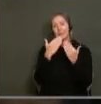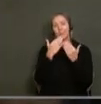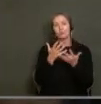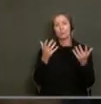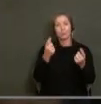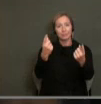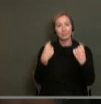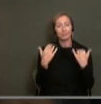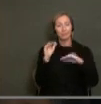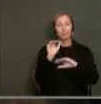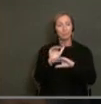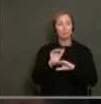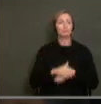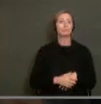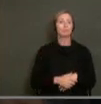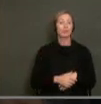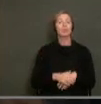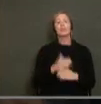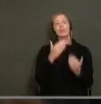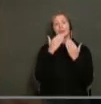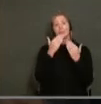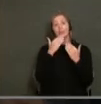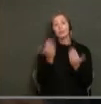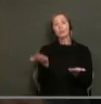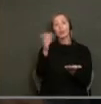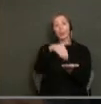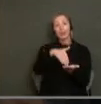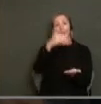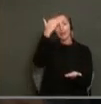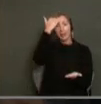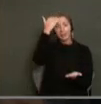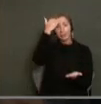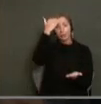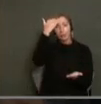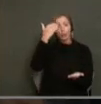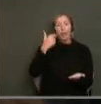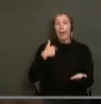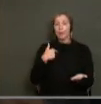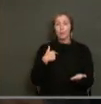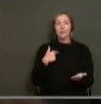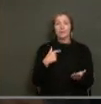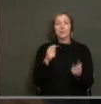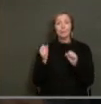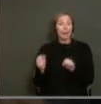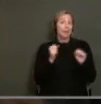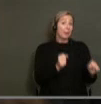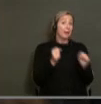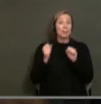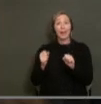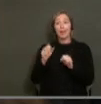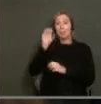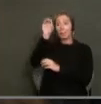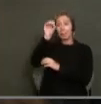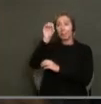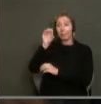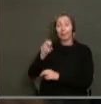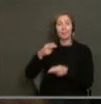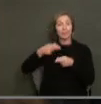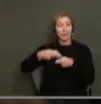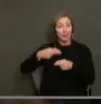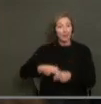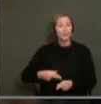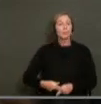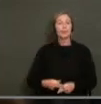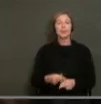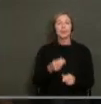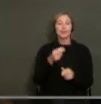here. So thanks again. I know it sounded like I was running a pep rally earlier, and that's because every time I come